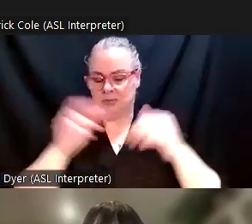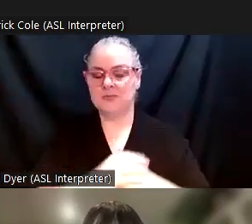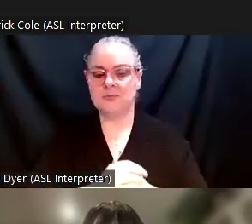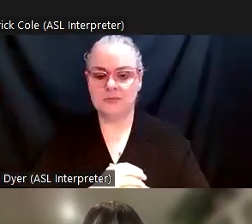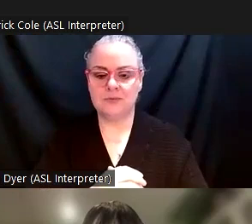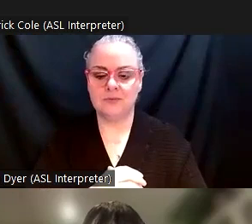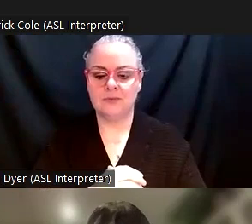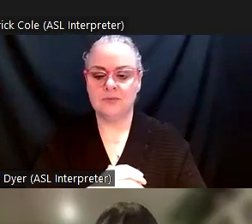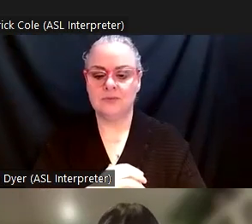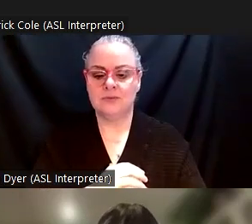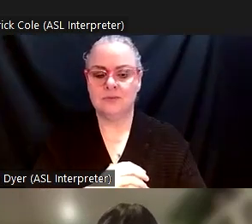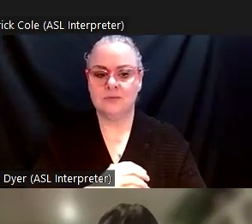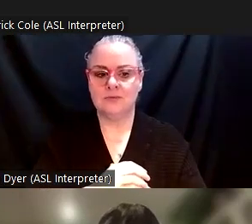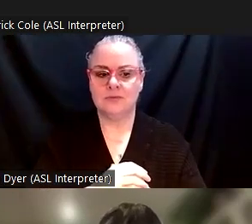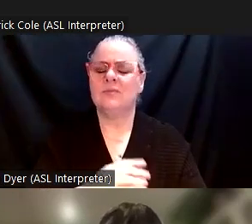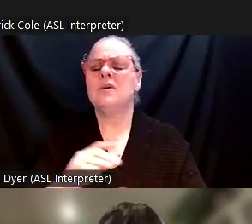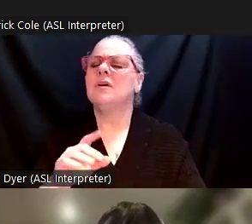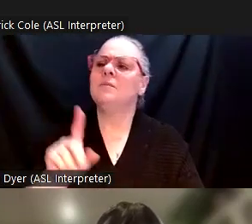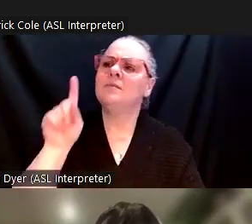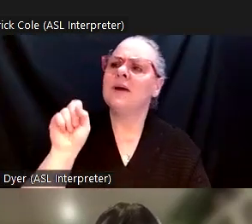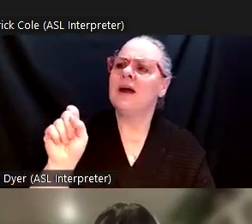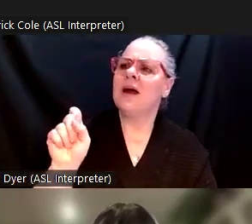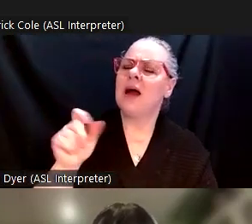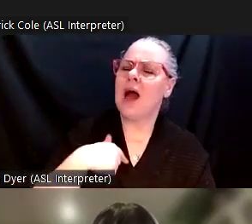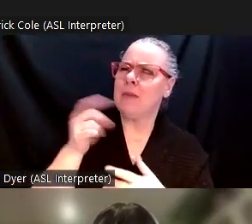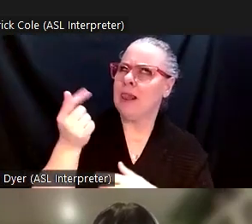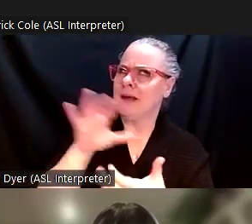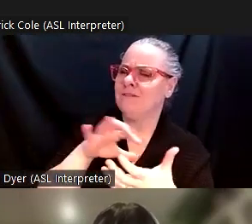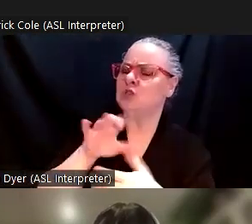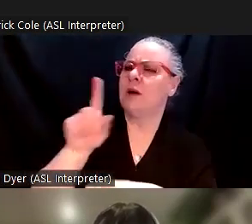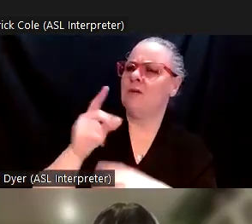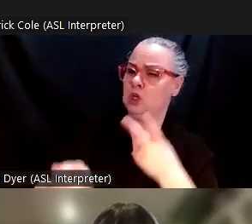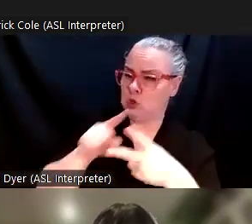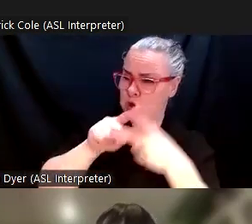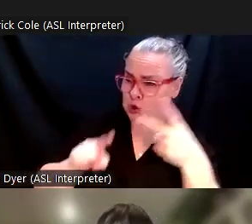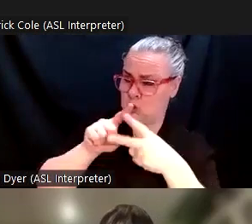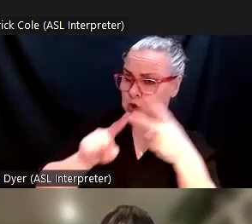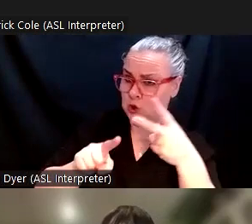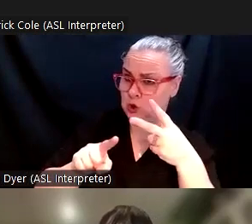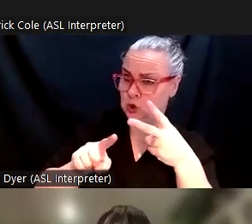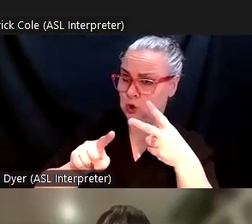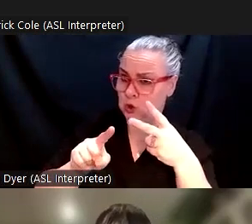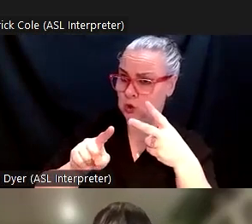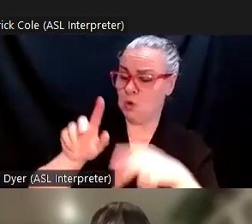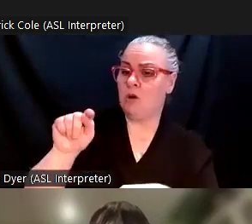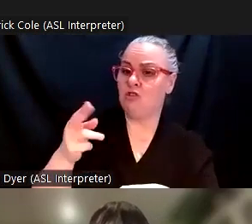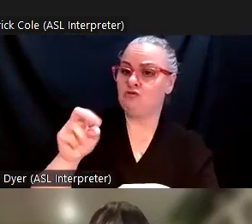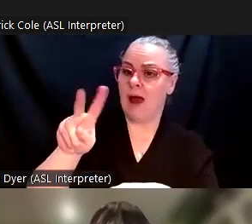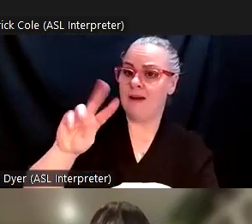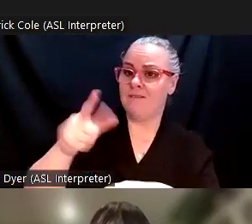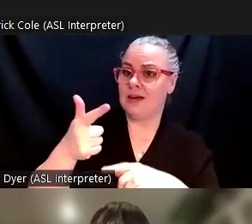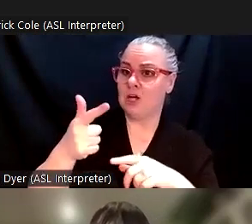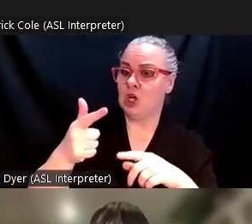So I think there's, and Jonathan, correct me if I'm wrong, maybe I'm getting these confused, but I think there's two Thriving Communities grants. One is the